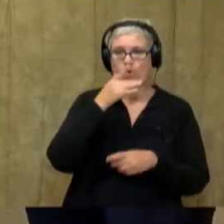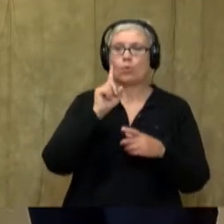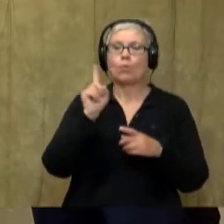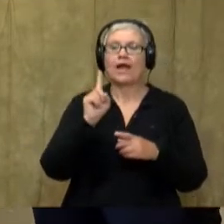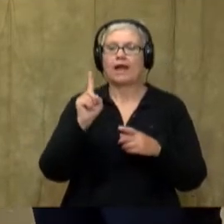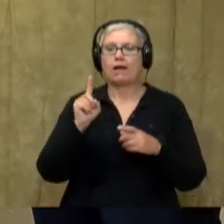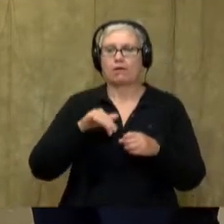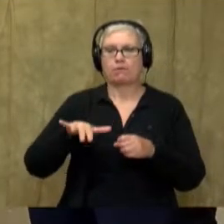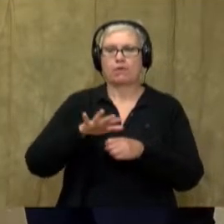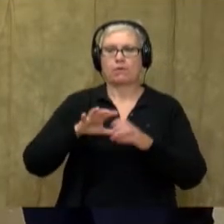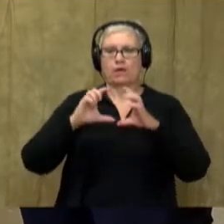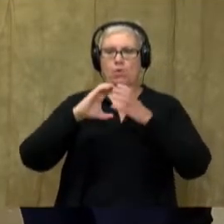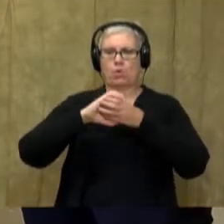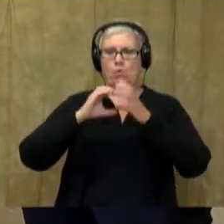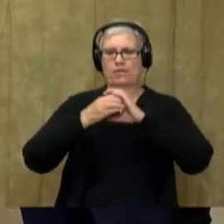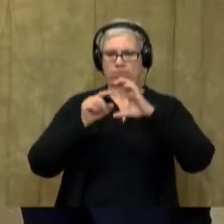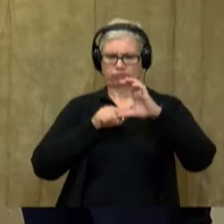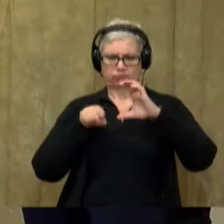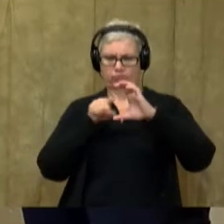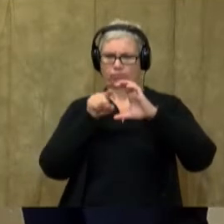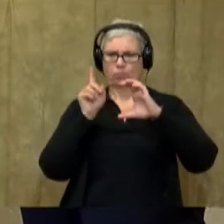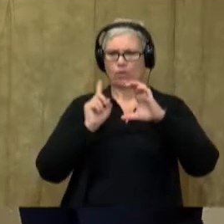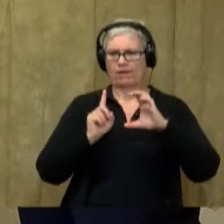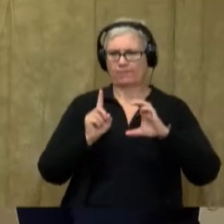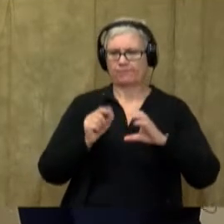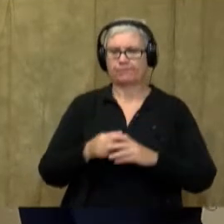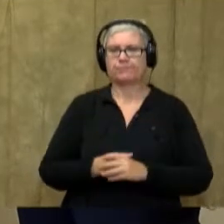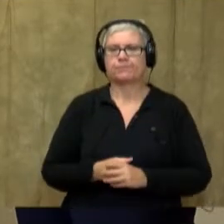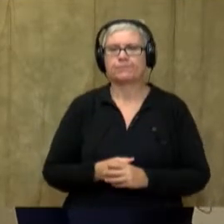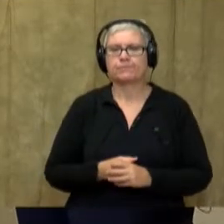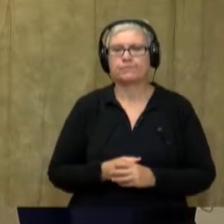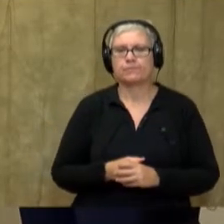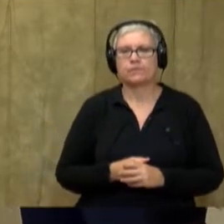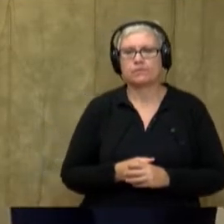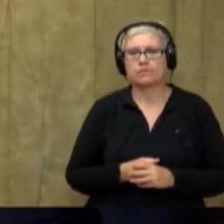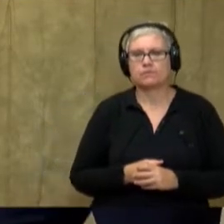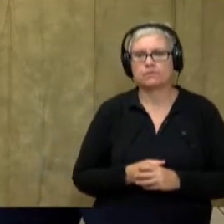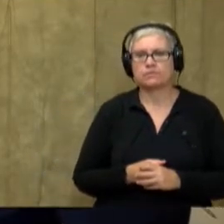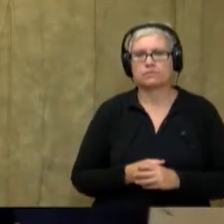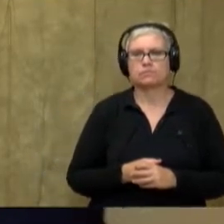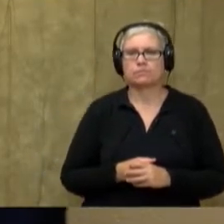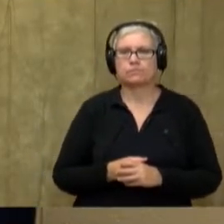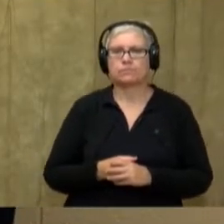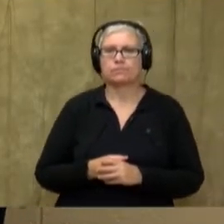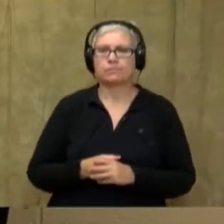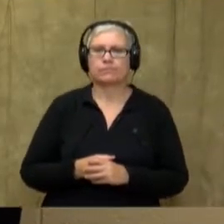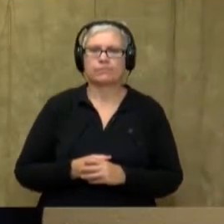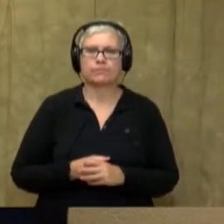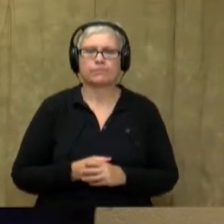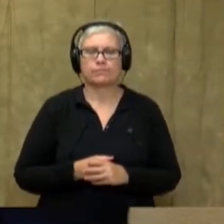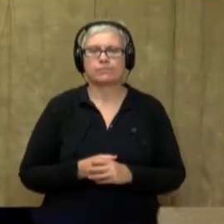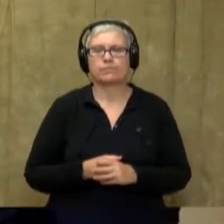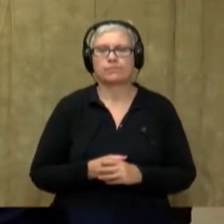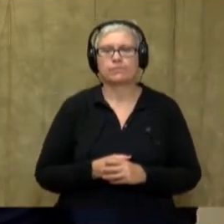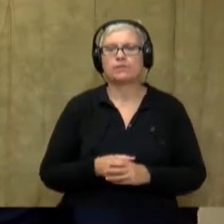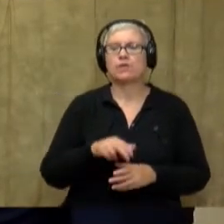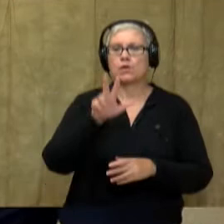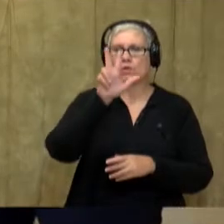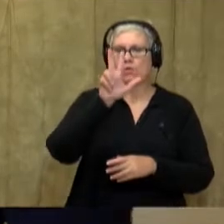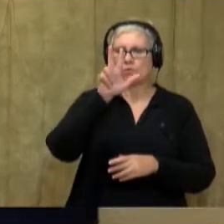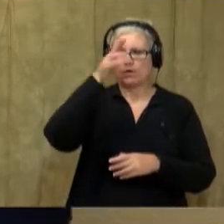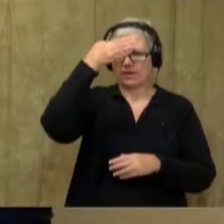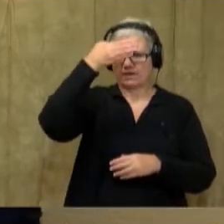cube. And let's try and figure out how many these are. So when I'm looking at 3 faces